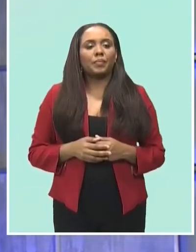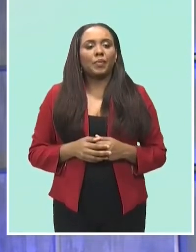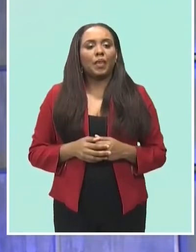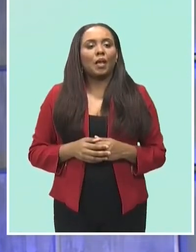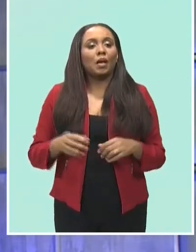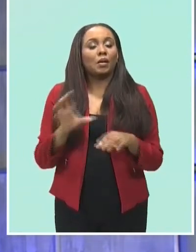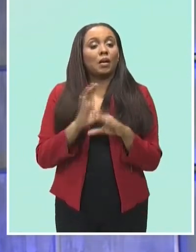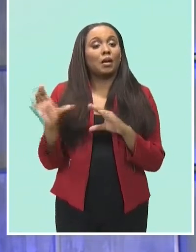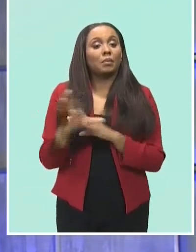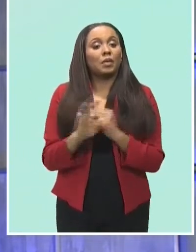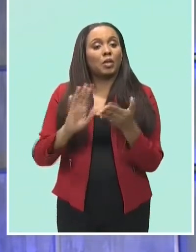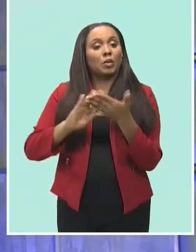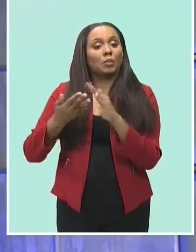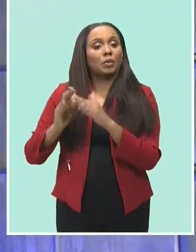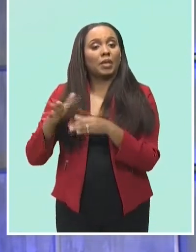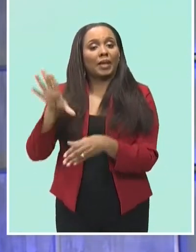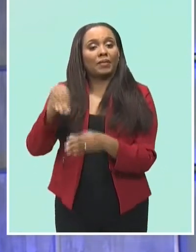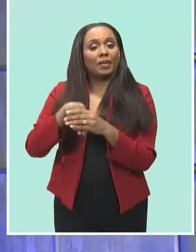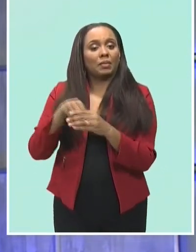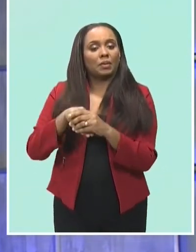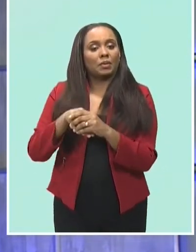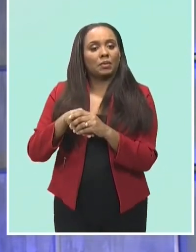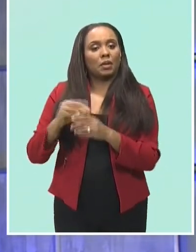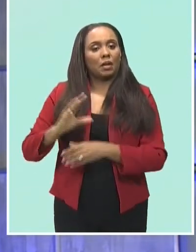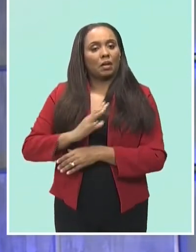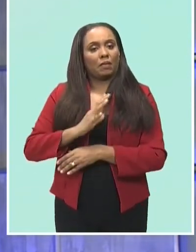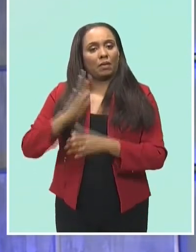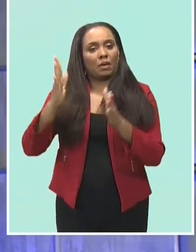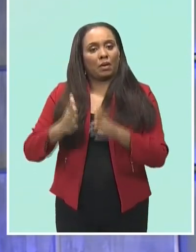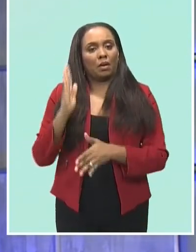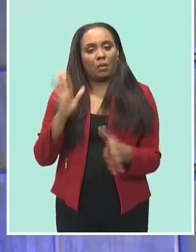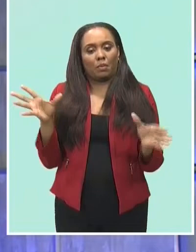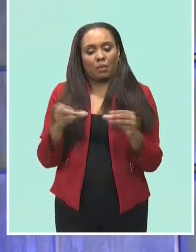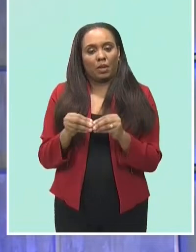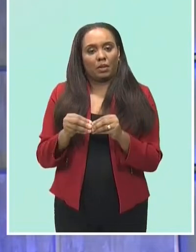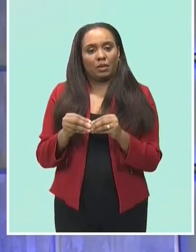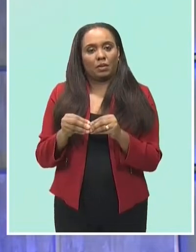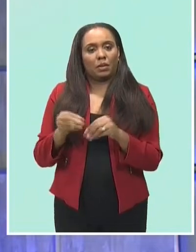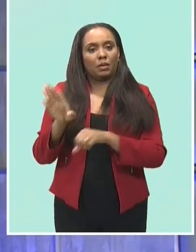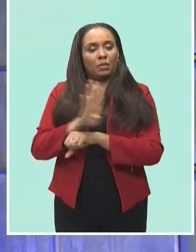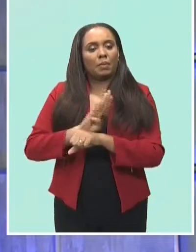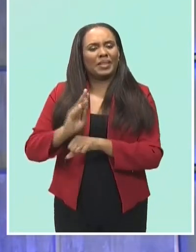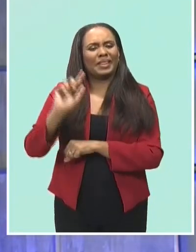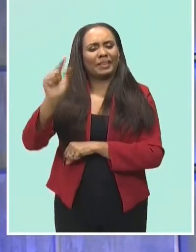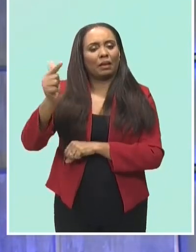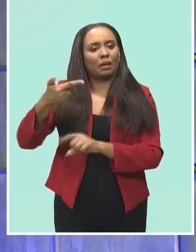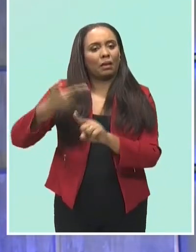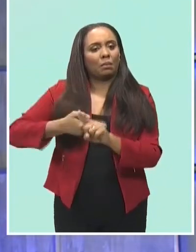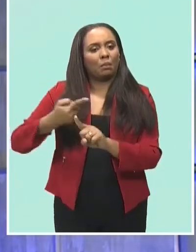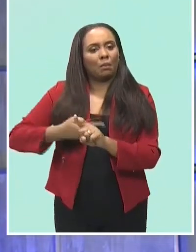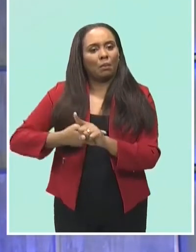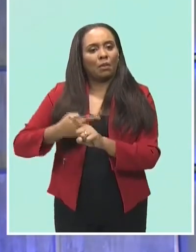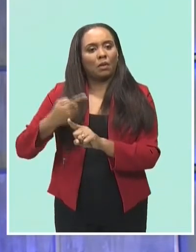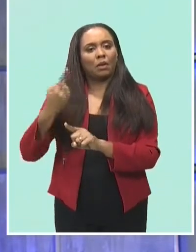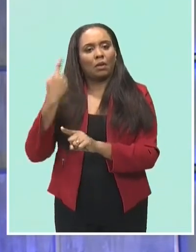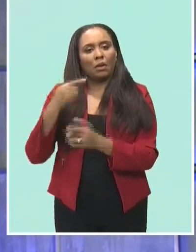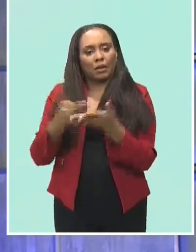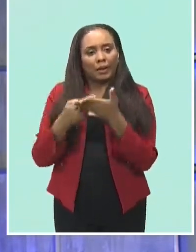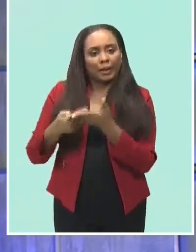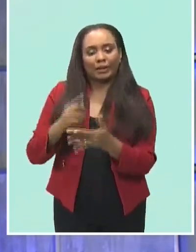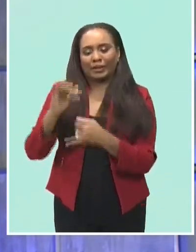Caribbean community investment officials will meet in Barbados later this month to examine the reform of international investment agreements,